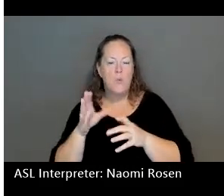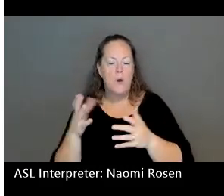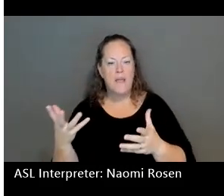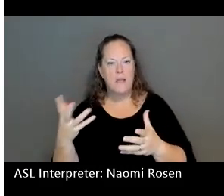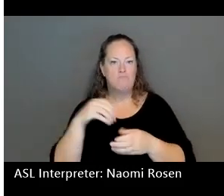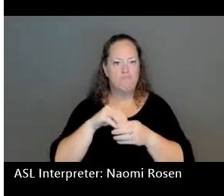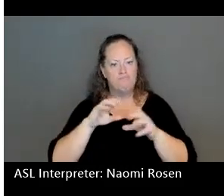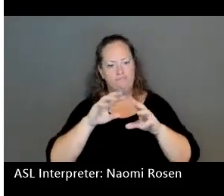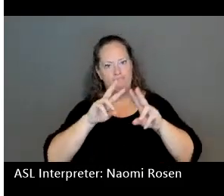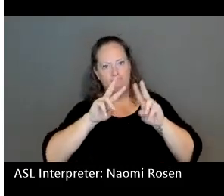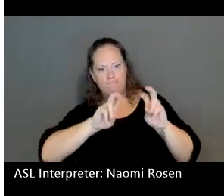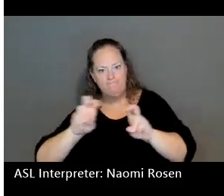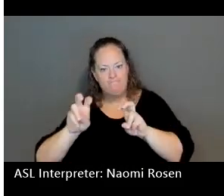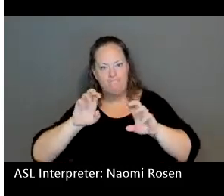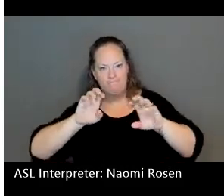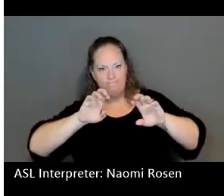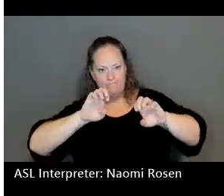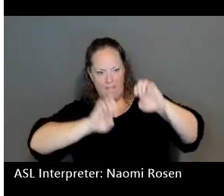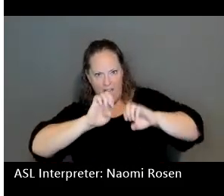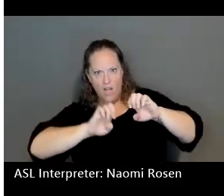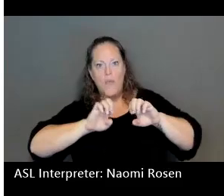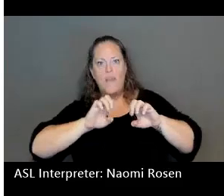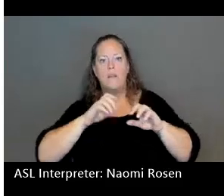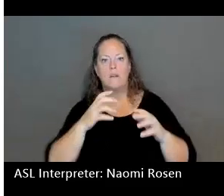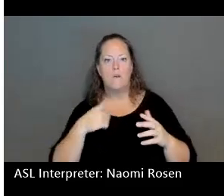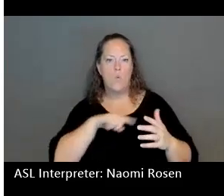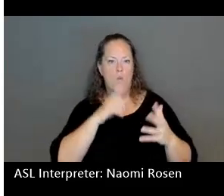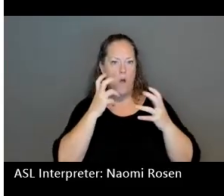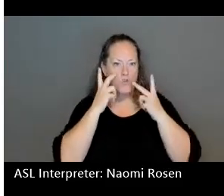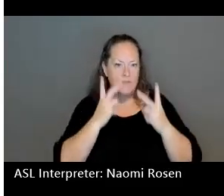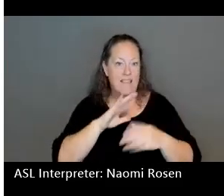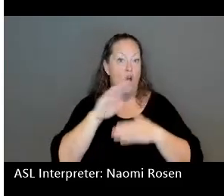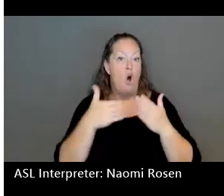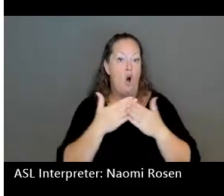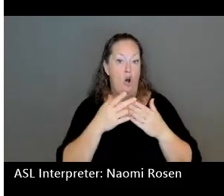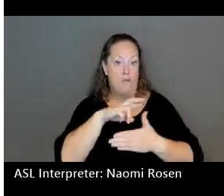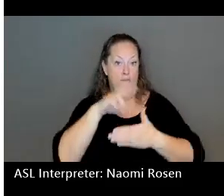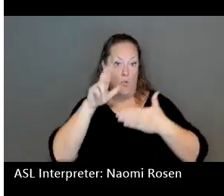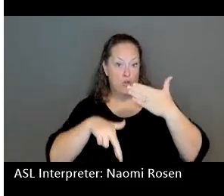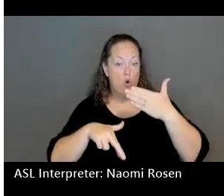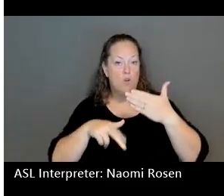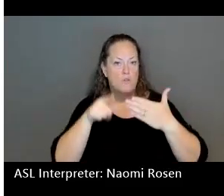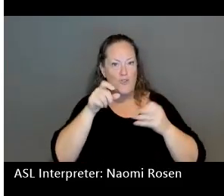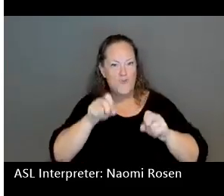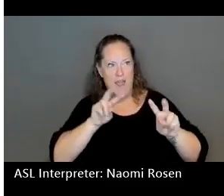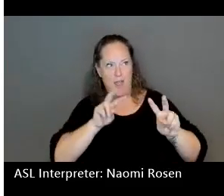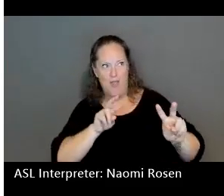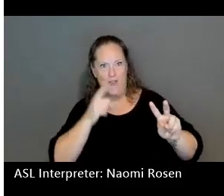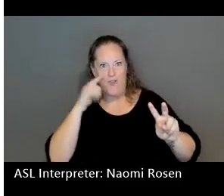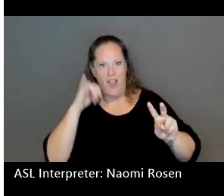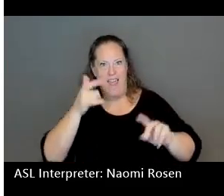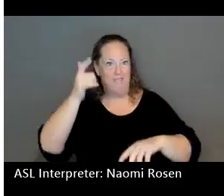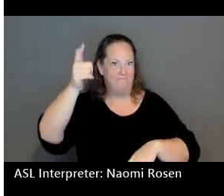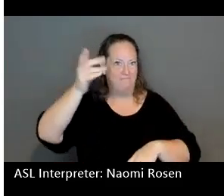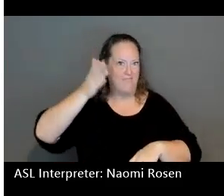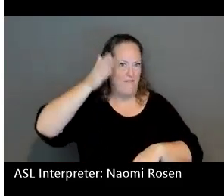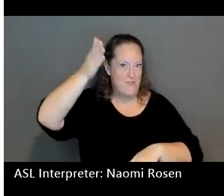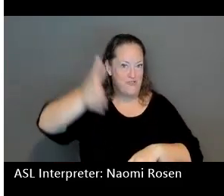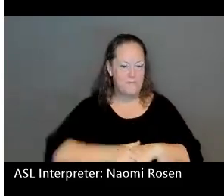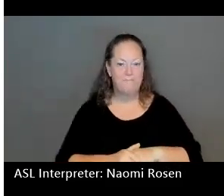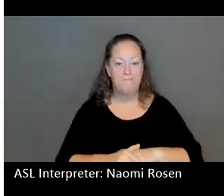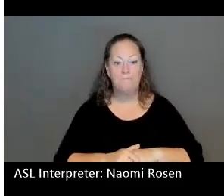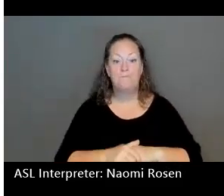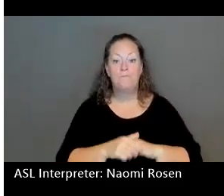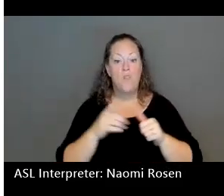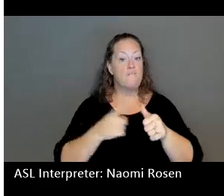looked at and see all of the results. So be on the lookout for that. So for the first question,